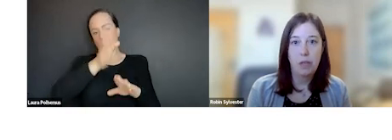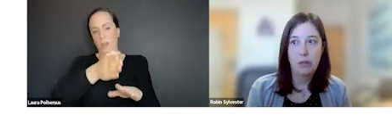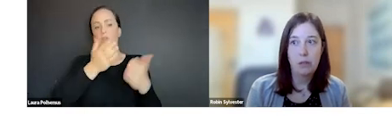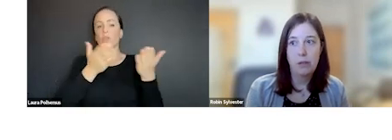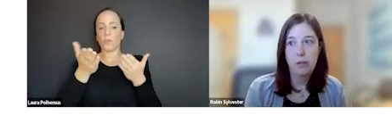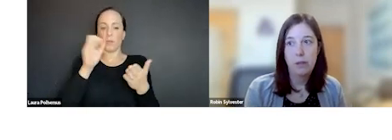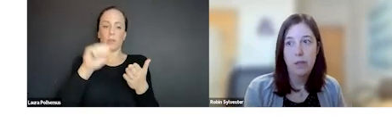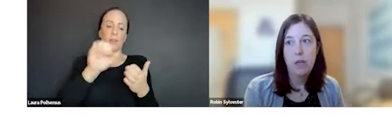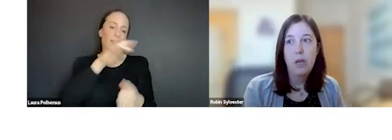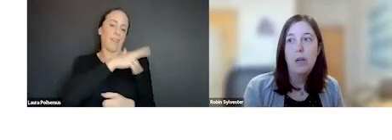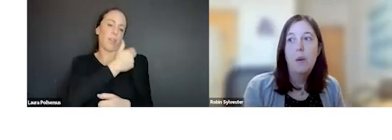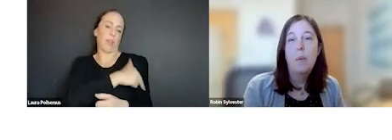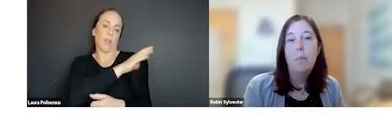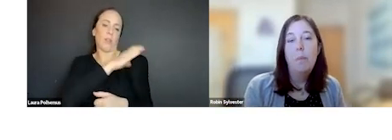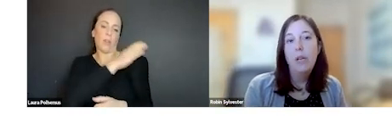health clinics.